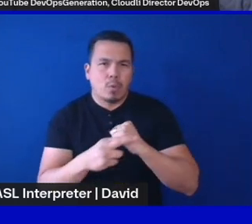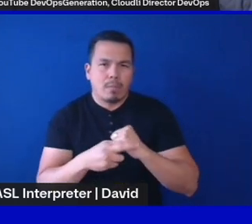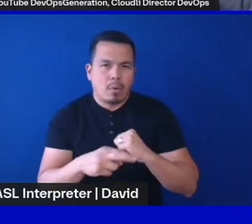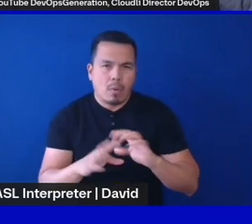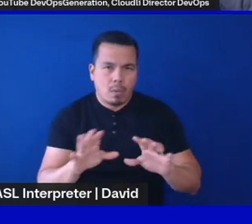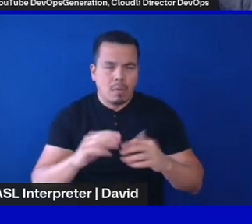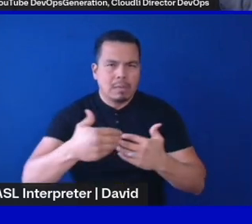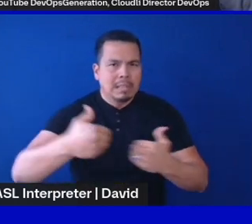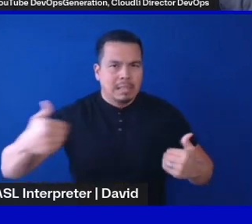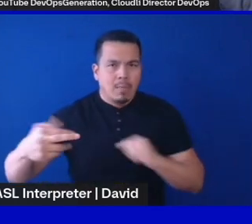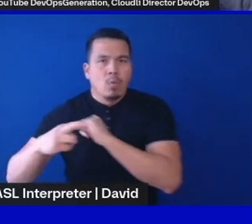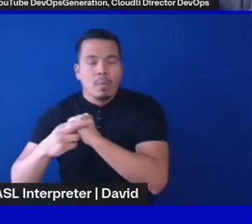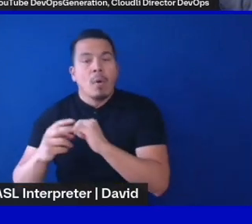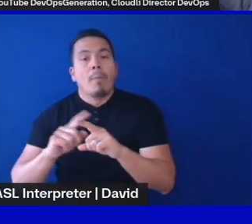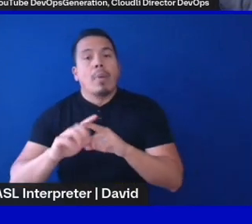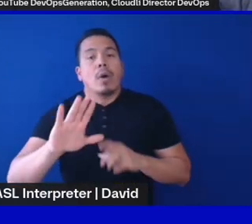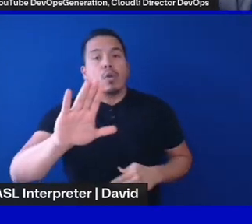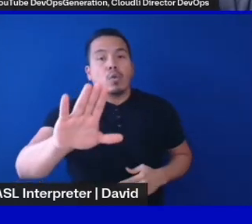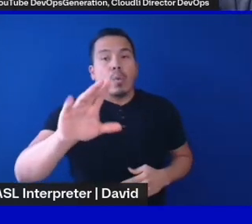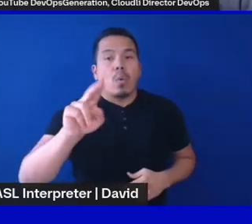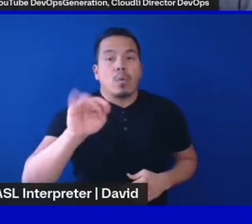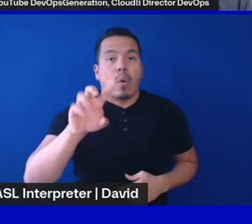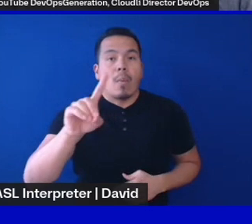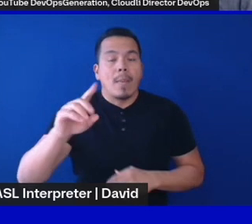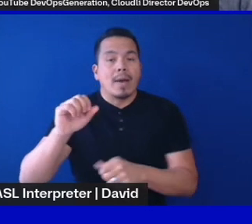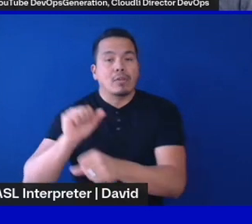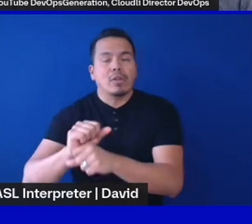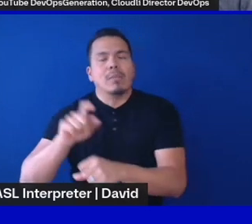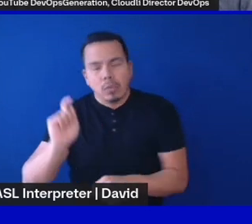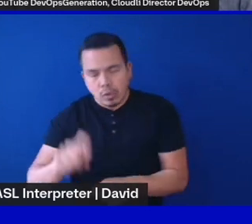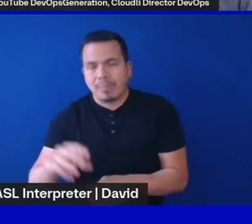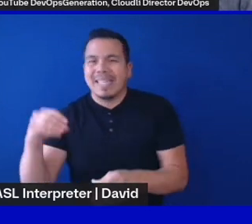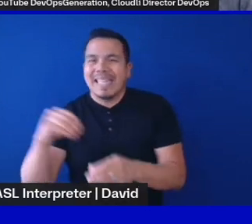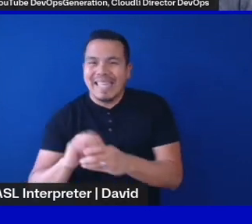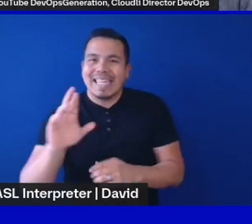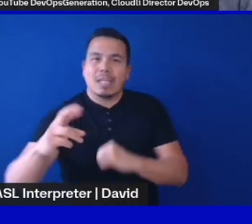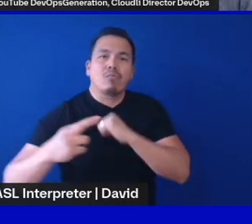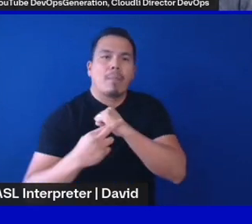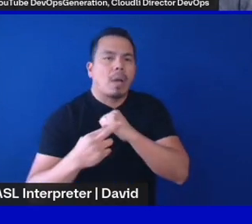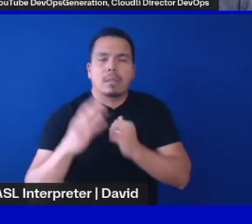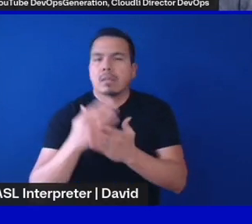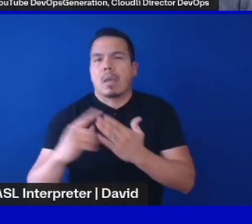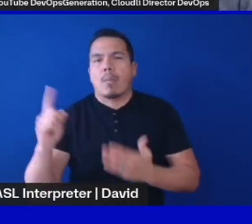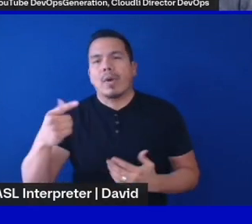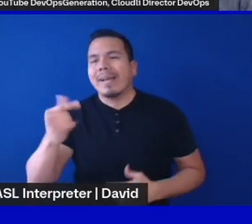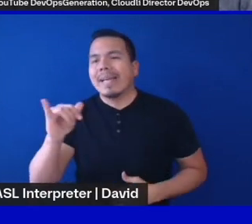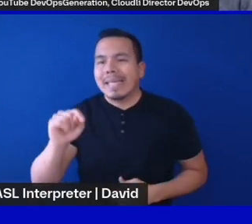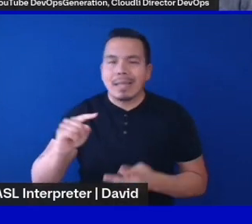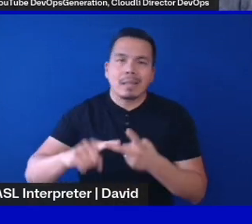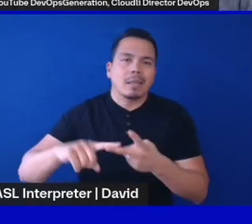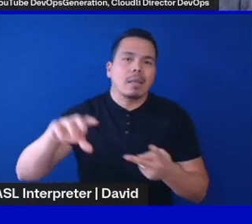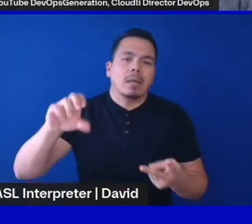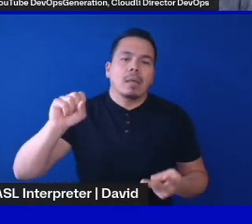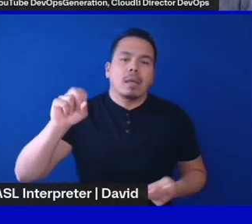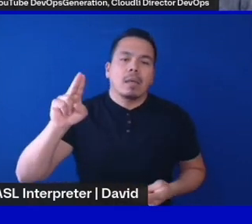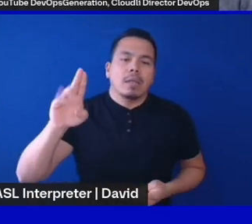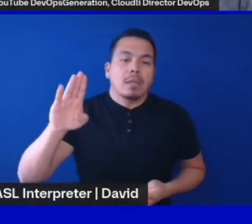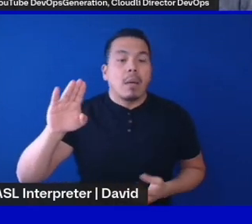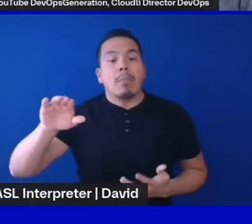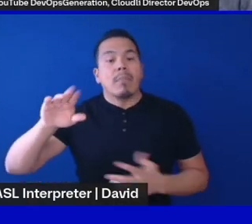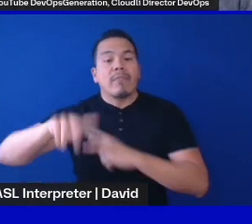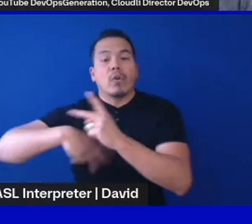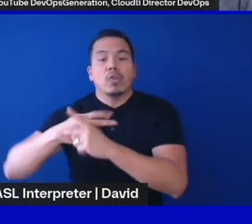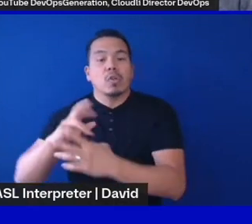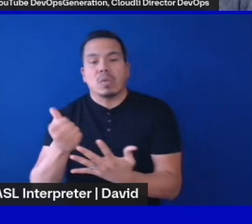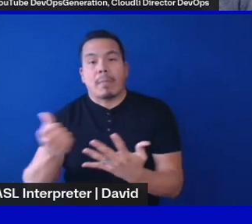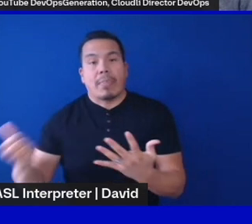repo, but your Nomad job should always be, in a repository somewhere, whether it's Git, Subversion, or something else. So